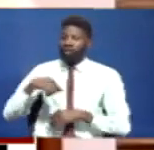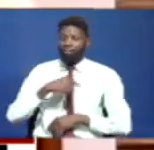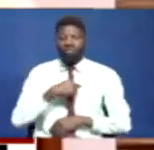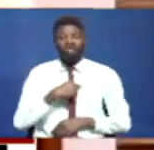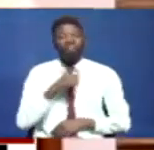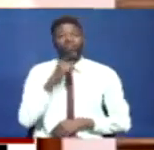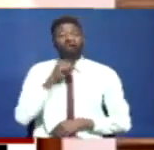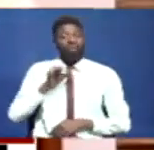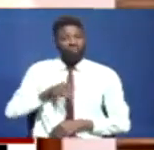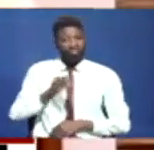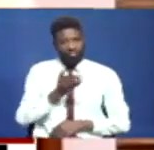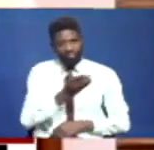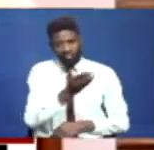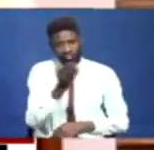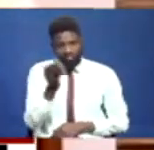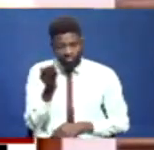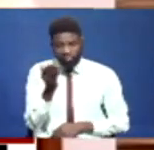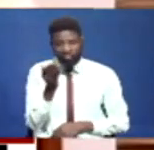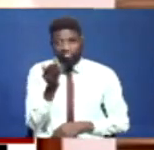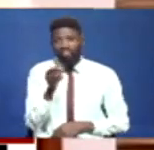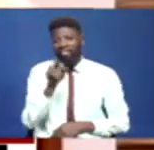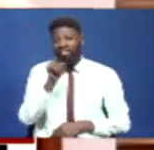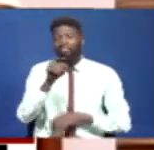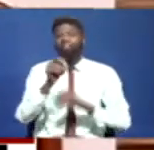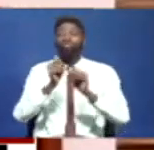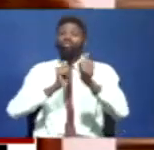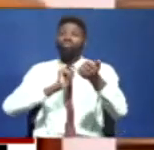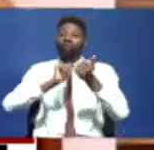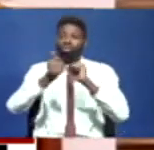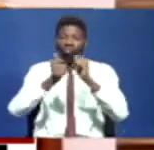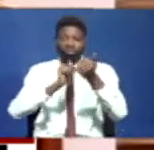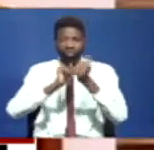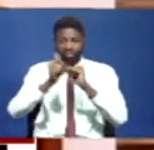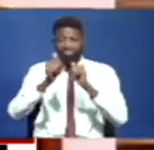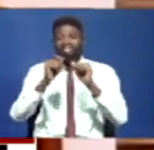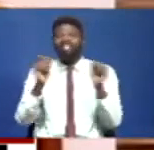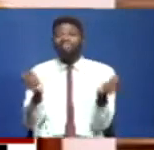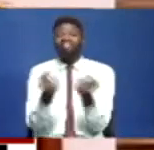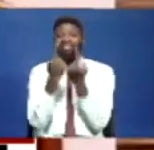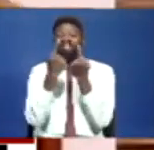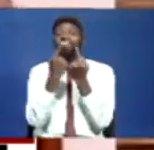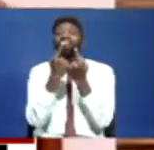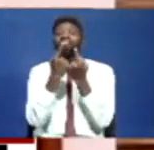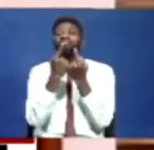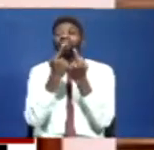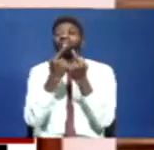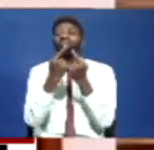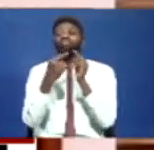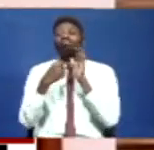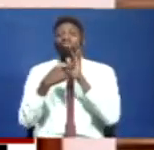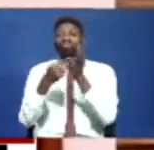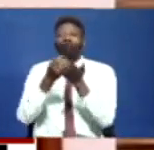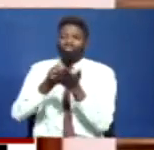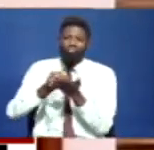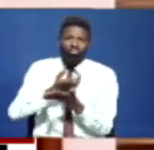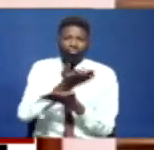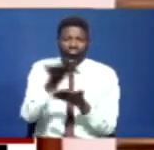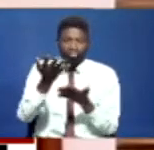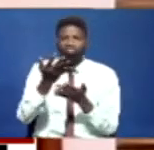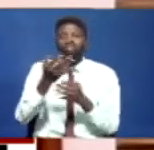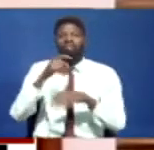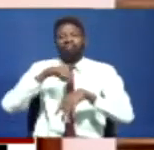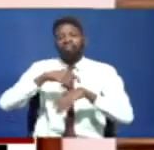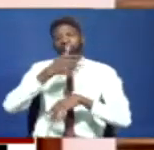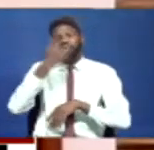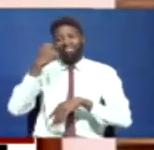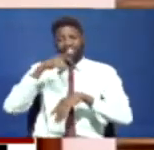the broadcast of these global sporting events could not have come at a better time, with Kenyans heading to a general election in the next